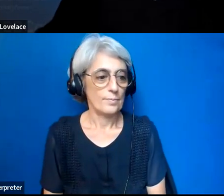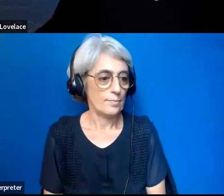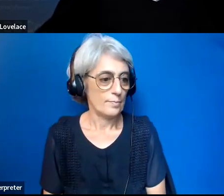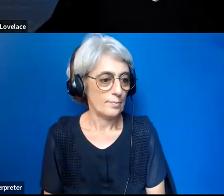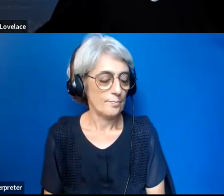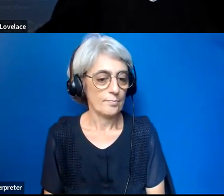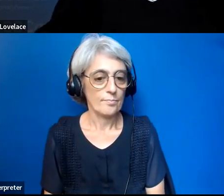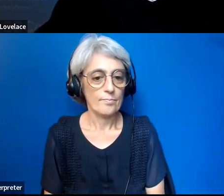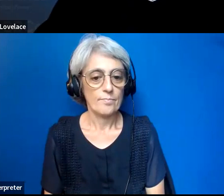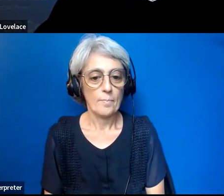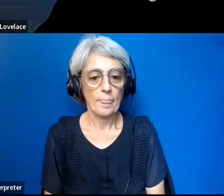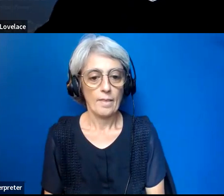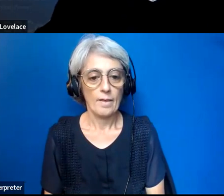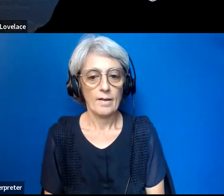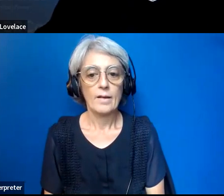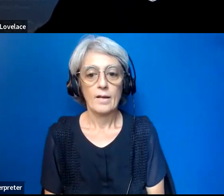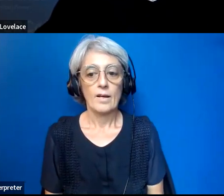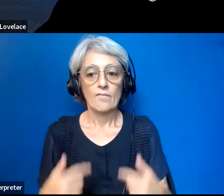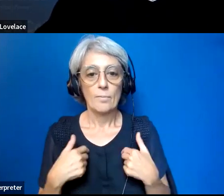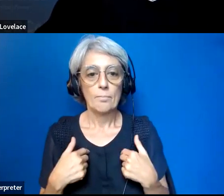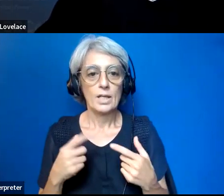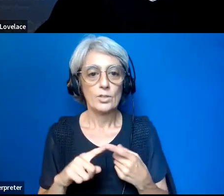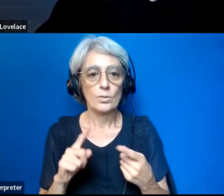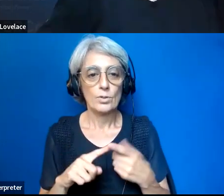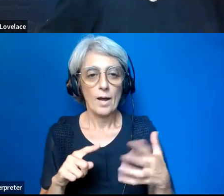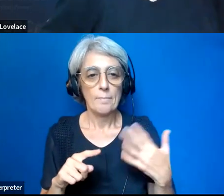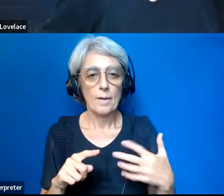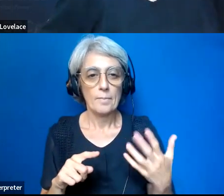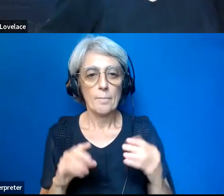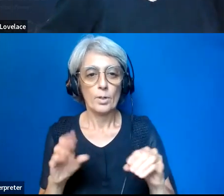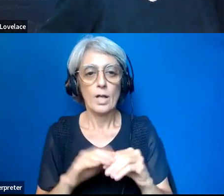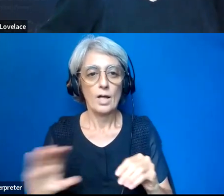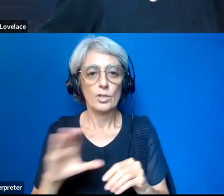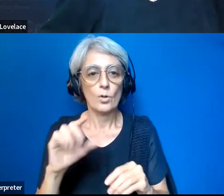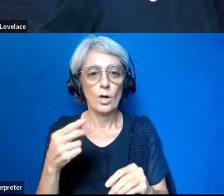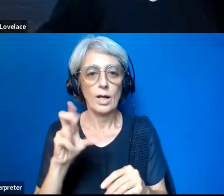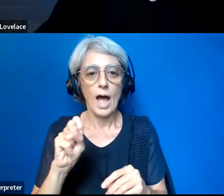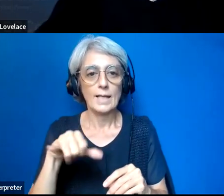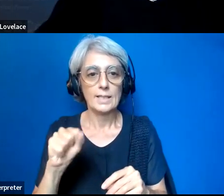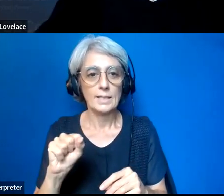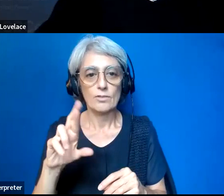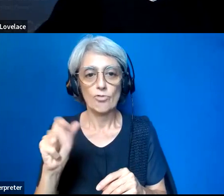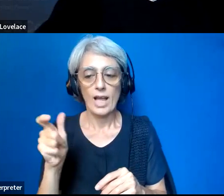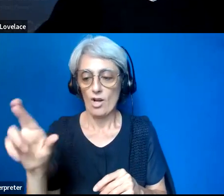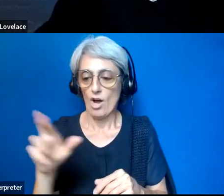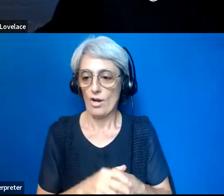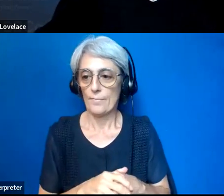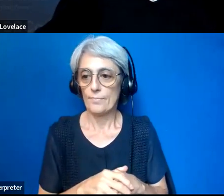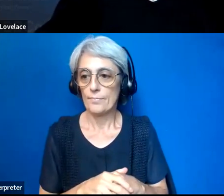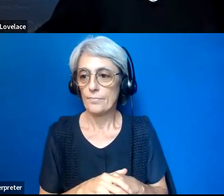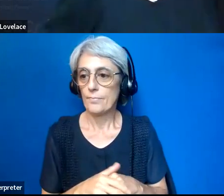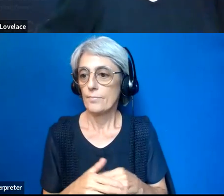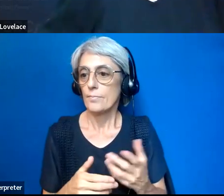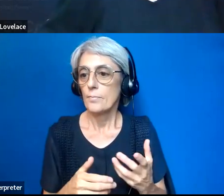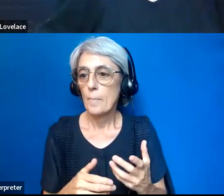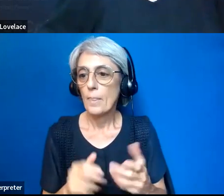For me, just to put on your guys' radar some of the issues that I'm working on, disability employment issues, my work without worry